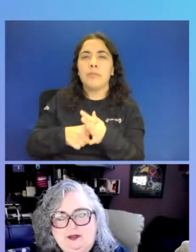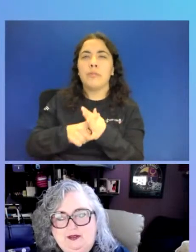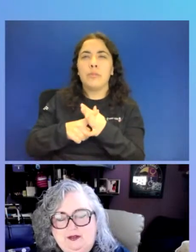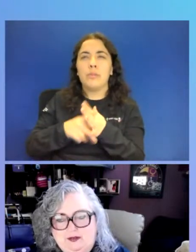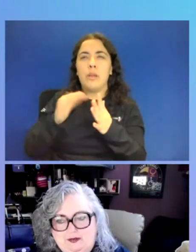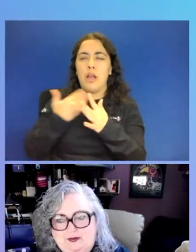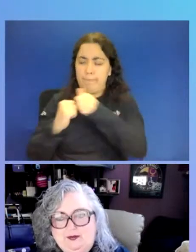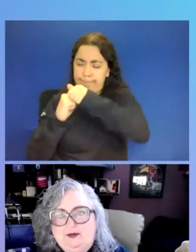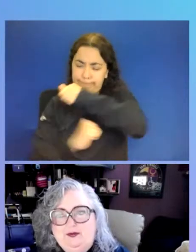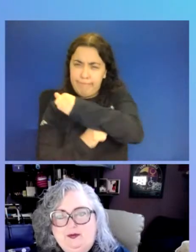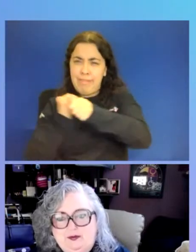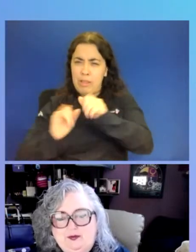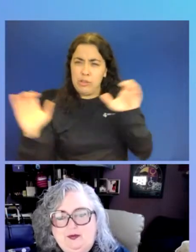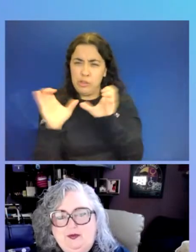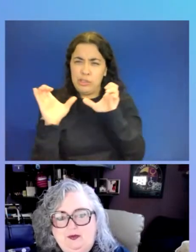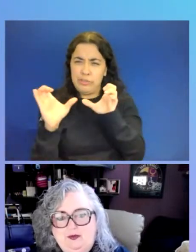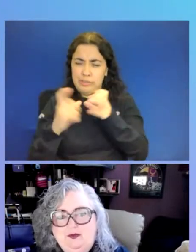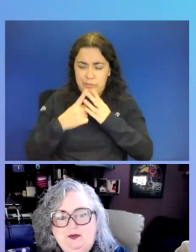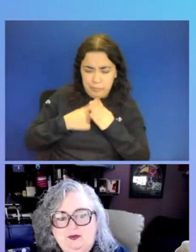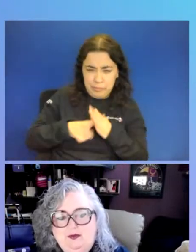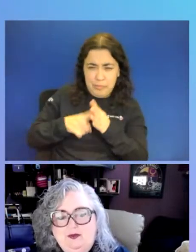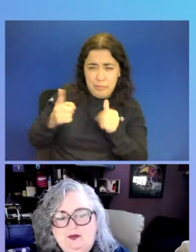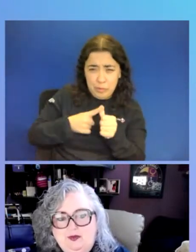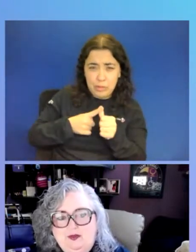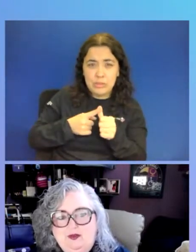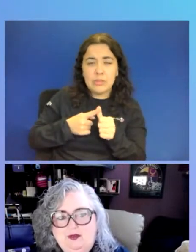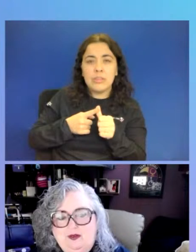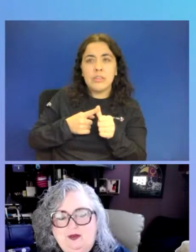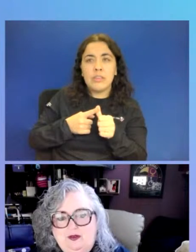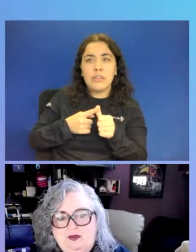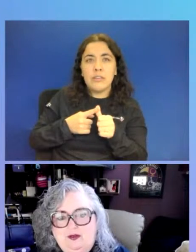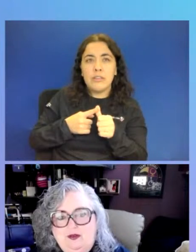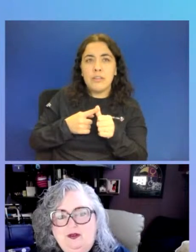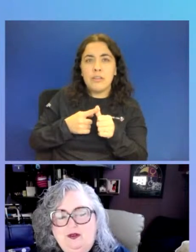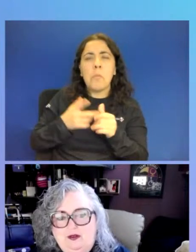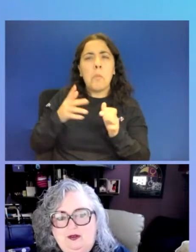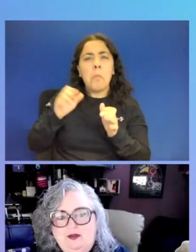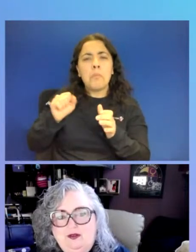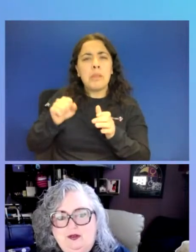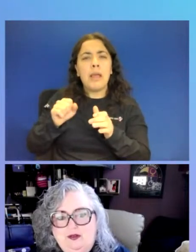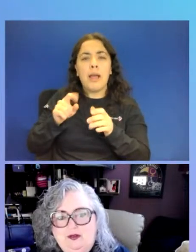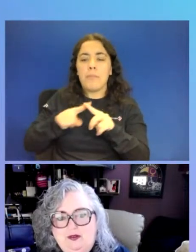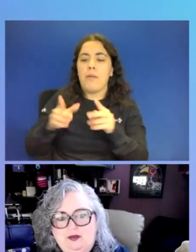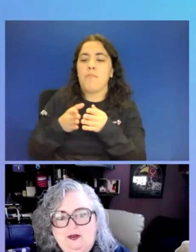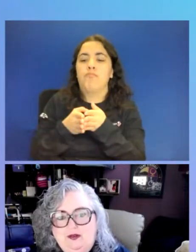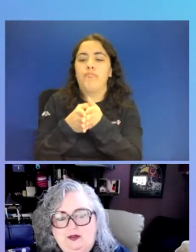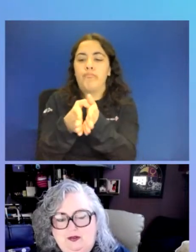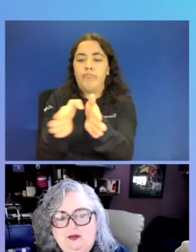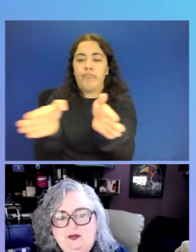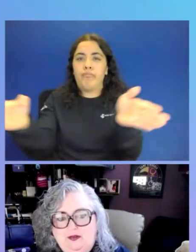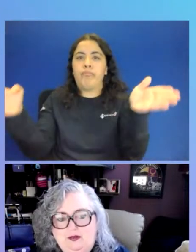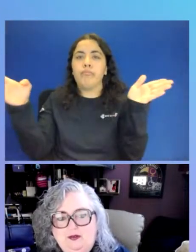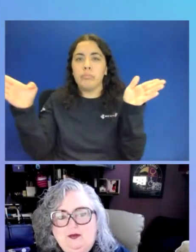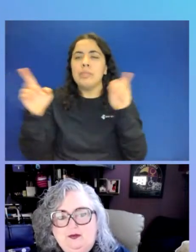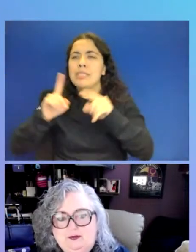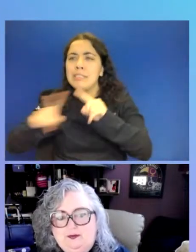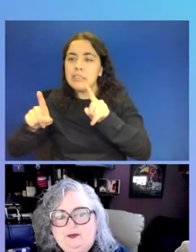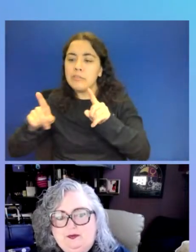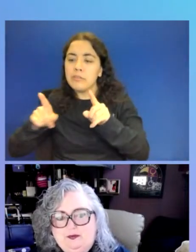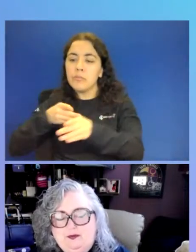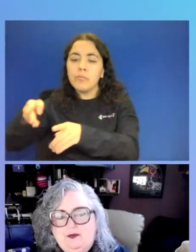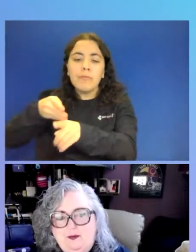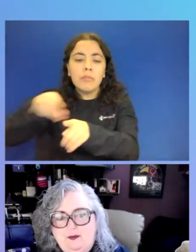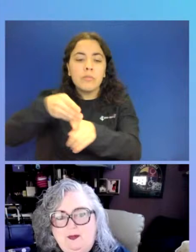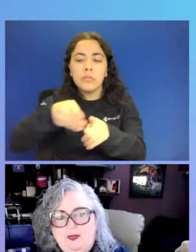the certification was broad enough that it would allow accessibility professionals from different areas to talk to each other and have